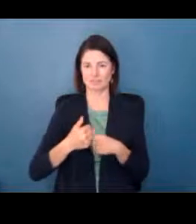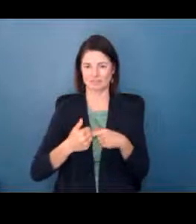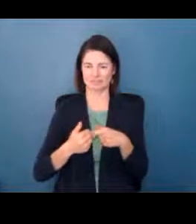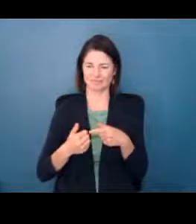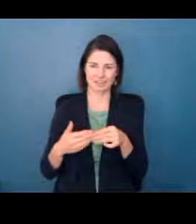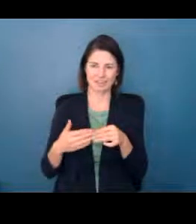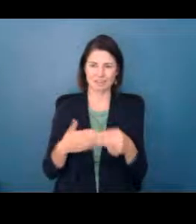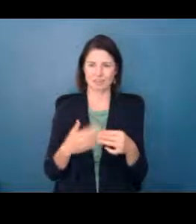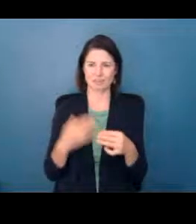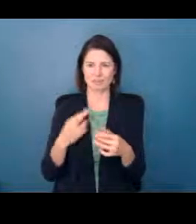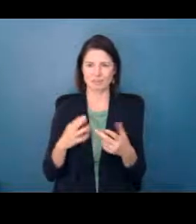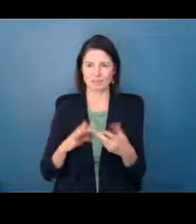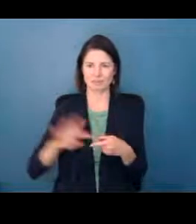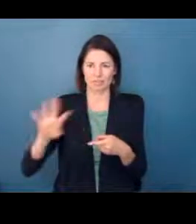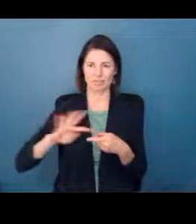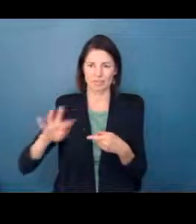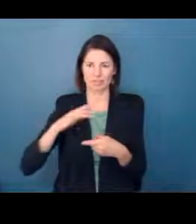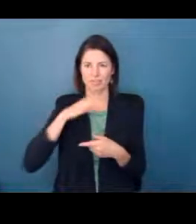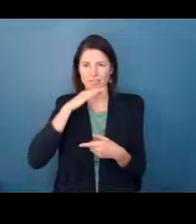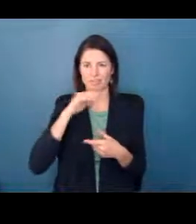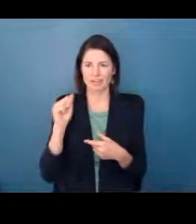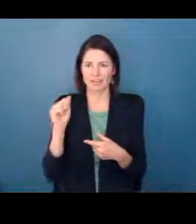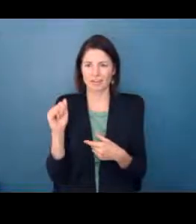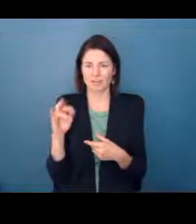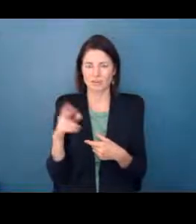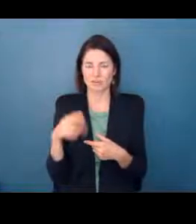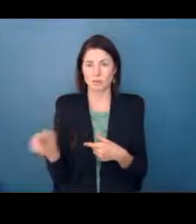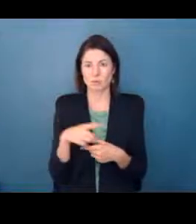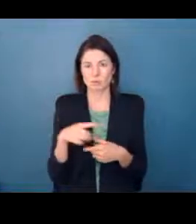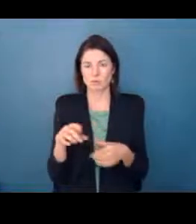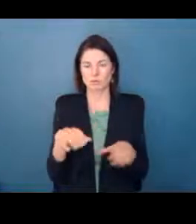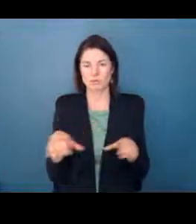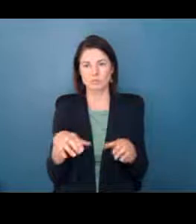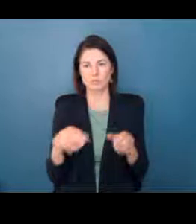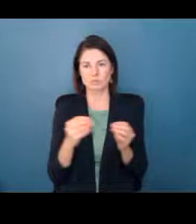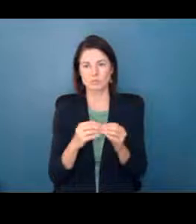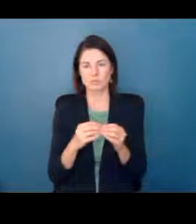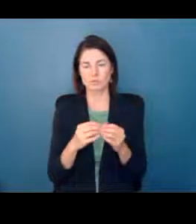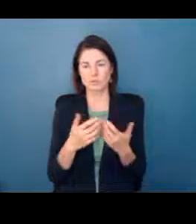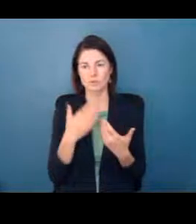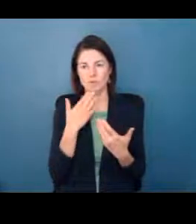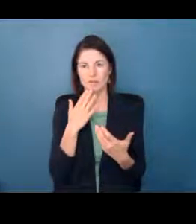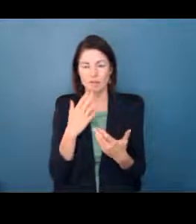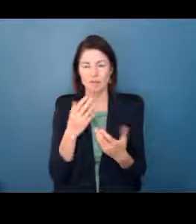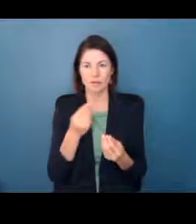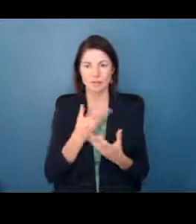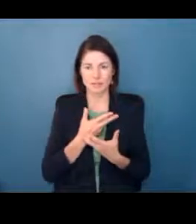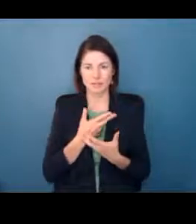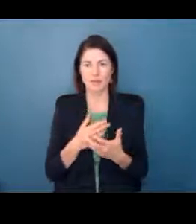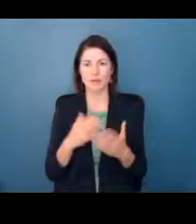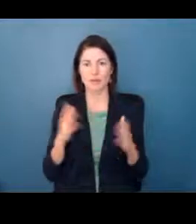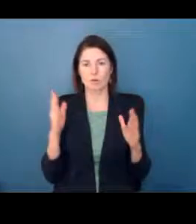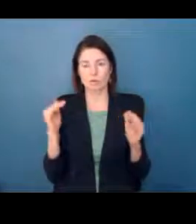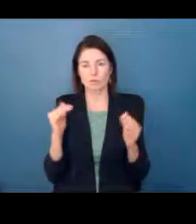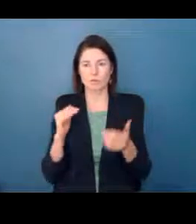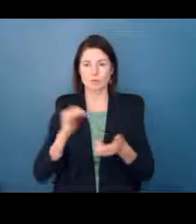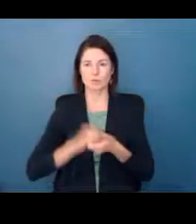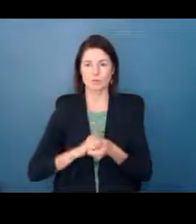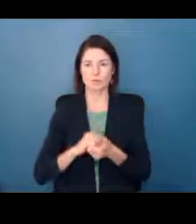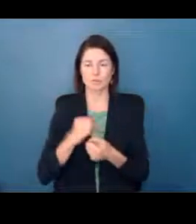in this body have the ability to change this. Thank you again for the update and the early progress. We hope to continue to partner to ensure that CAPTI continues to